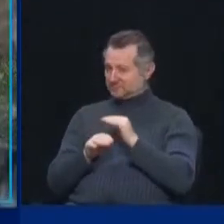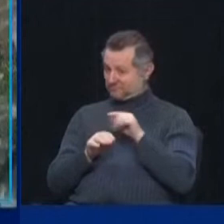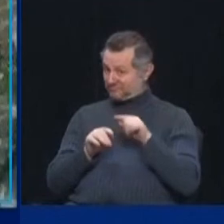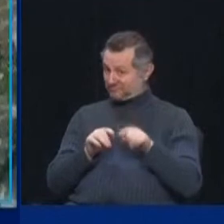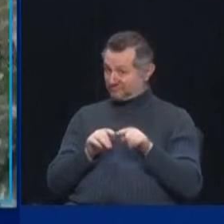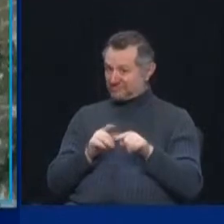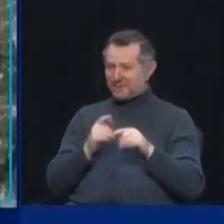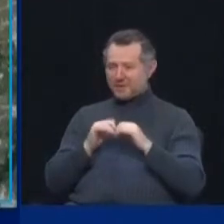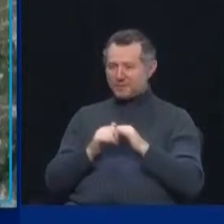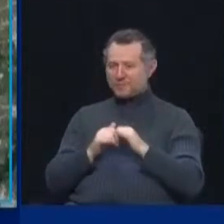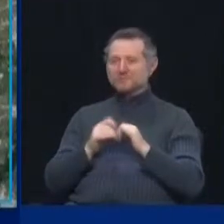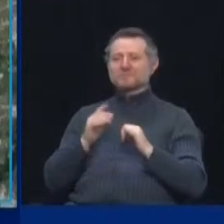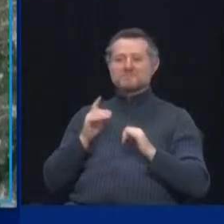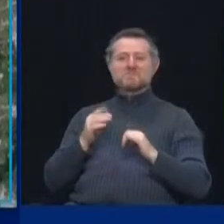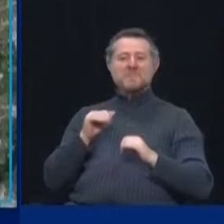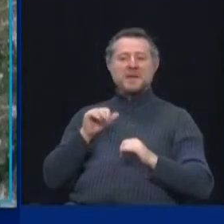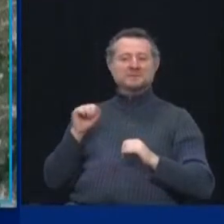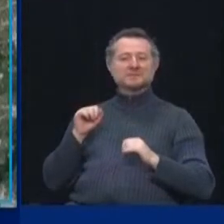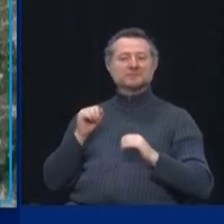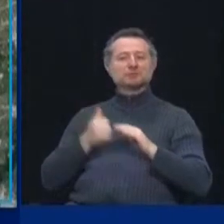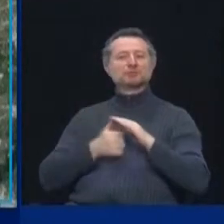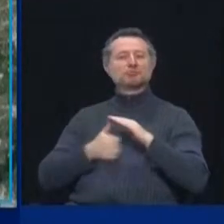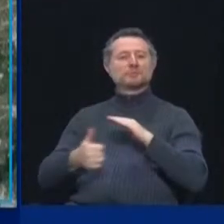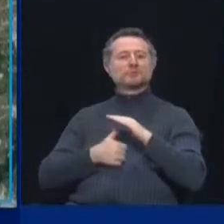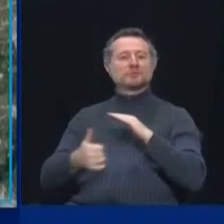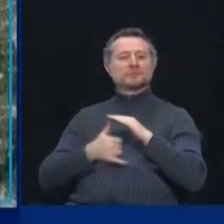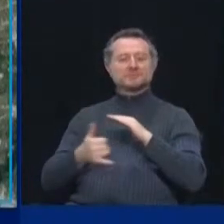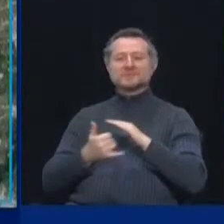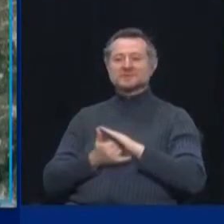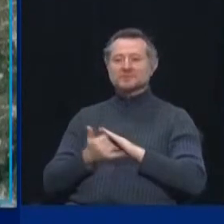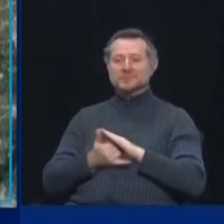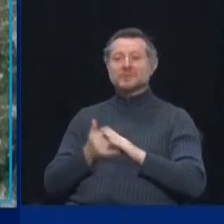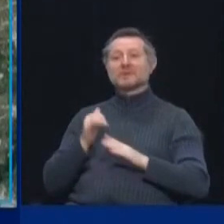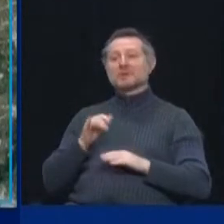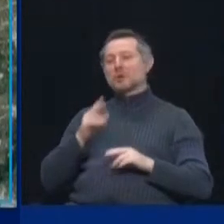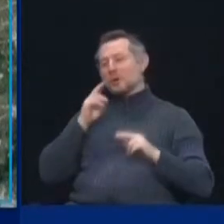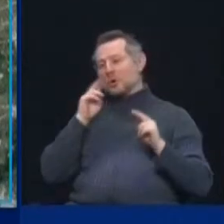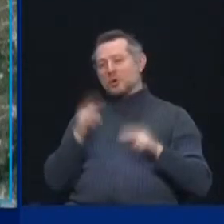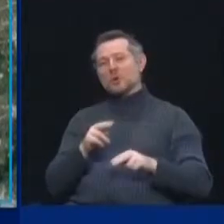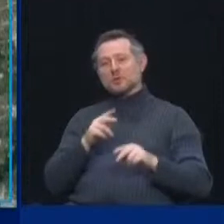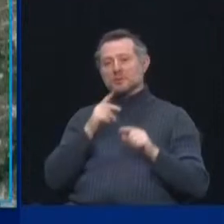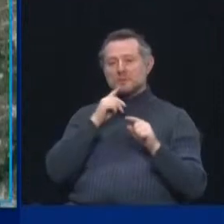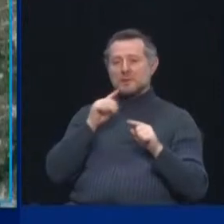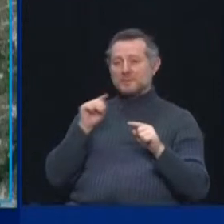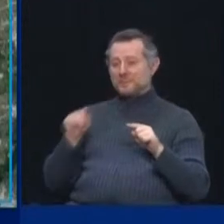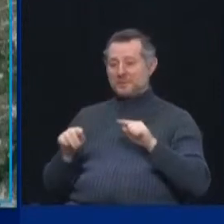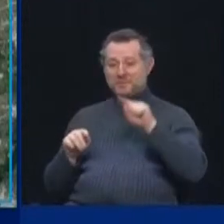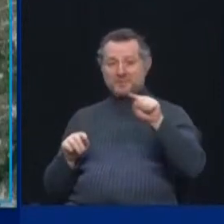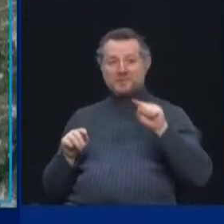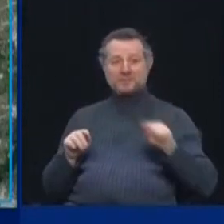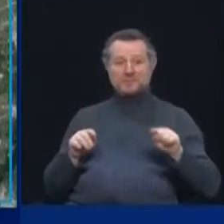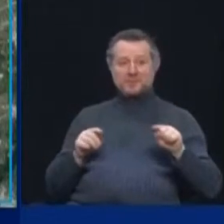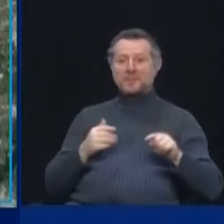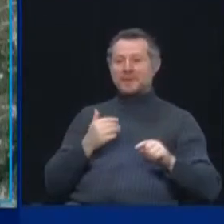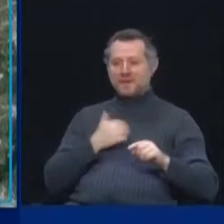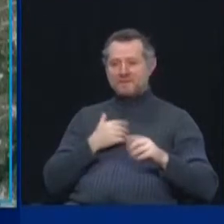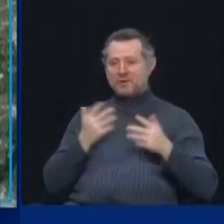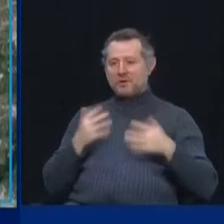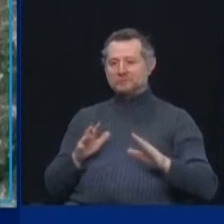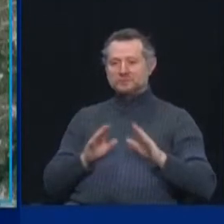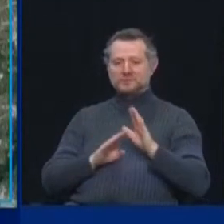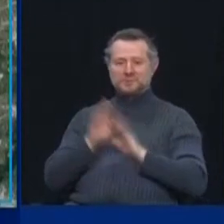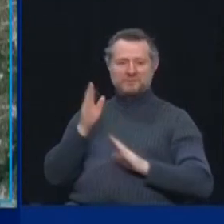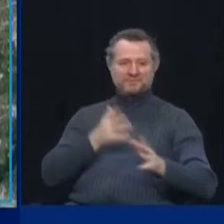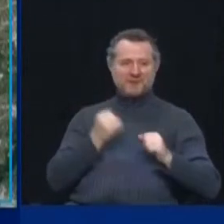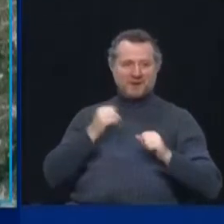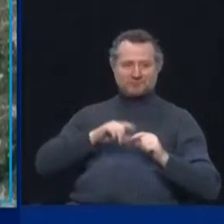transit. If you look at the parts of the city that have redeveloped quickly, you'll notice they all have one thing in